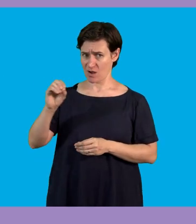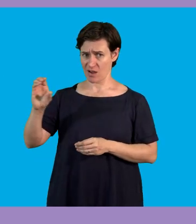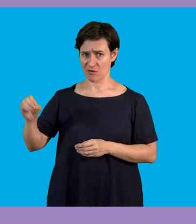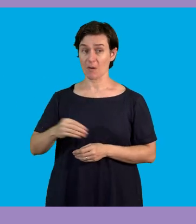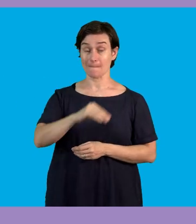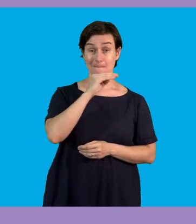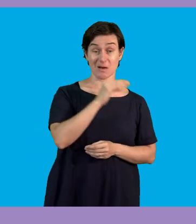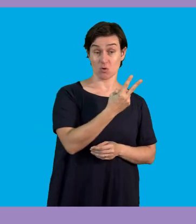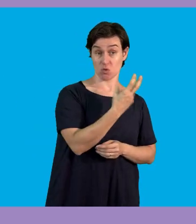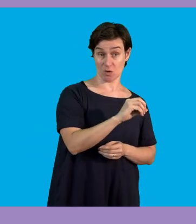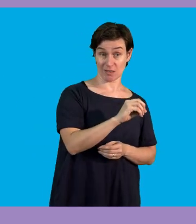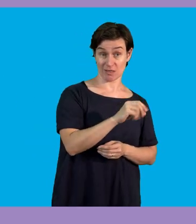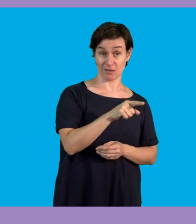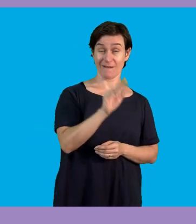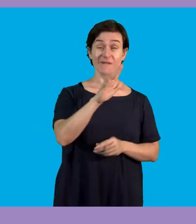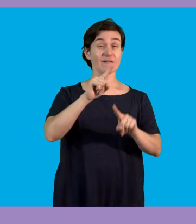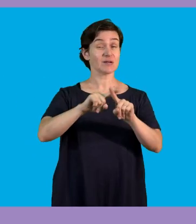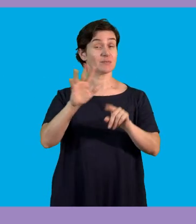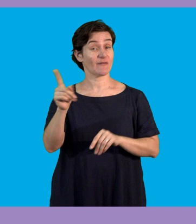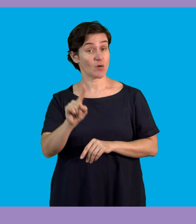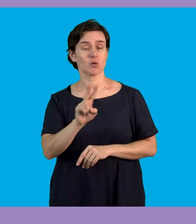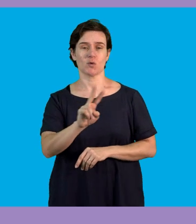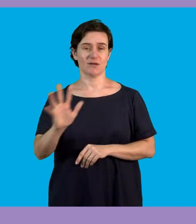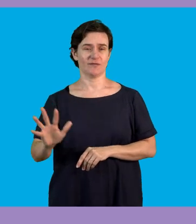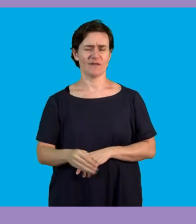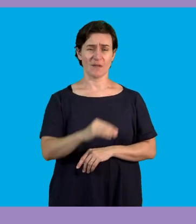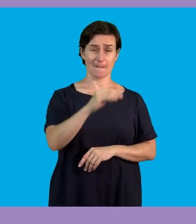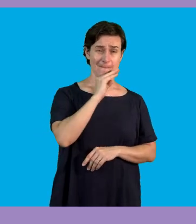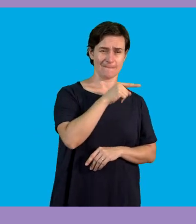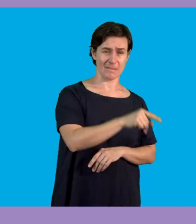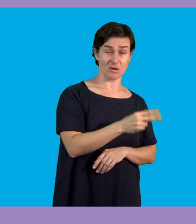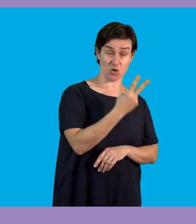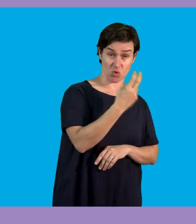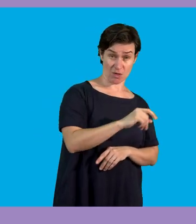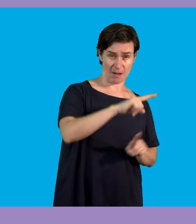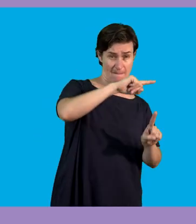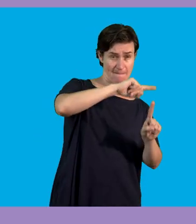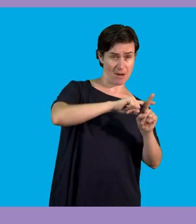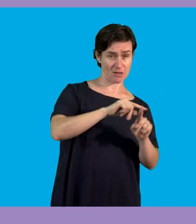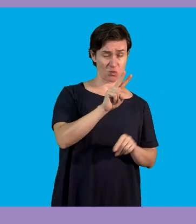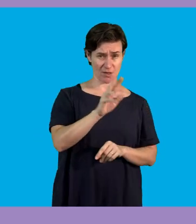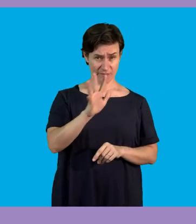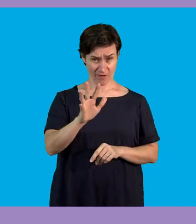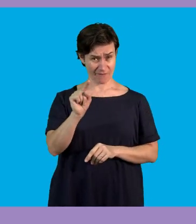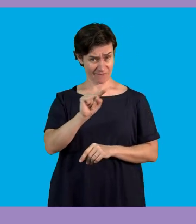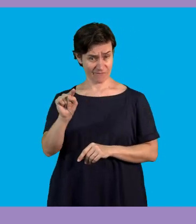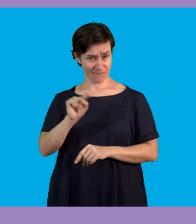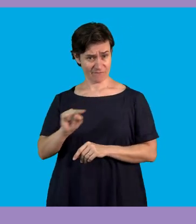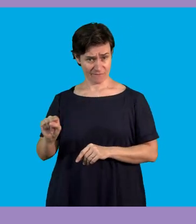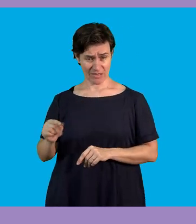So 5 times 5 is 25, and 20